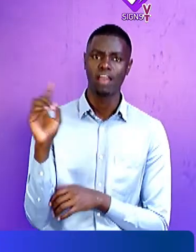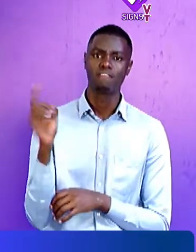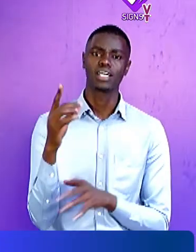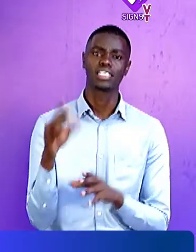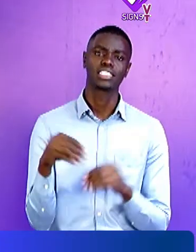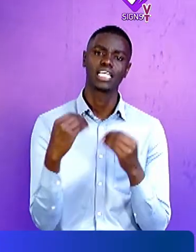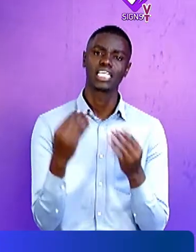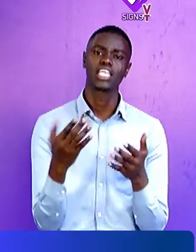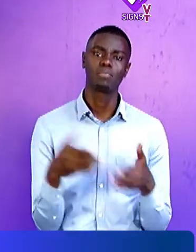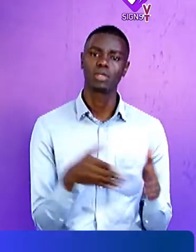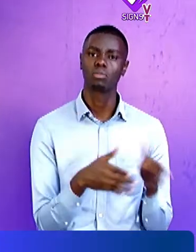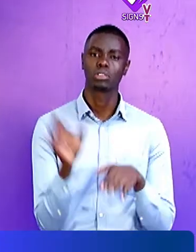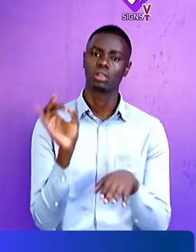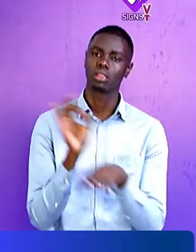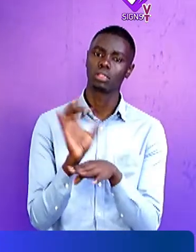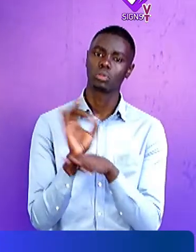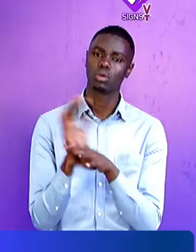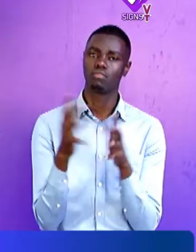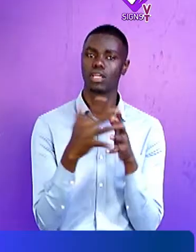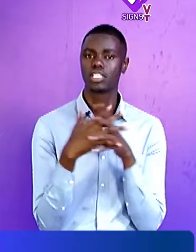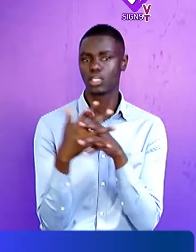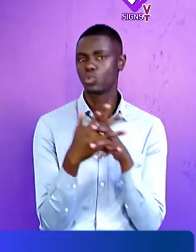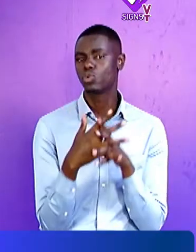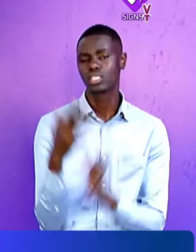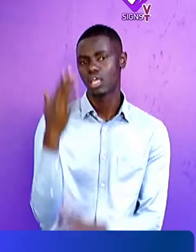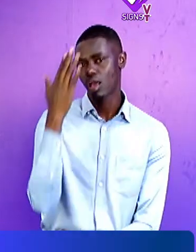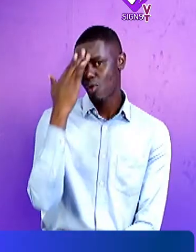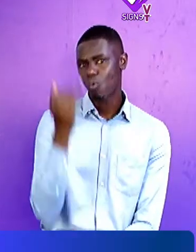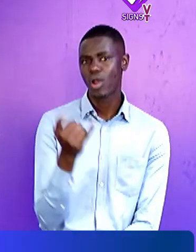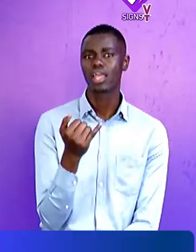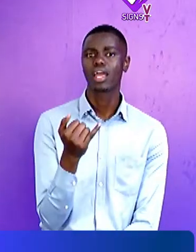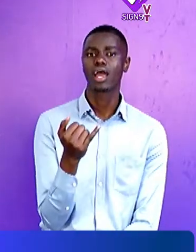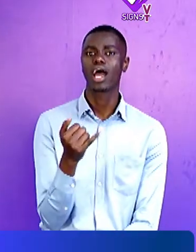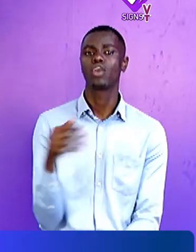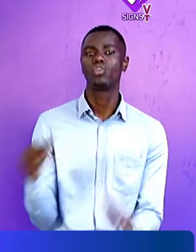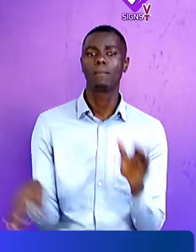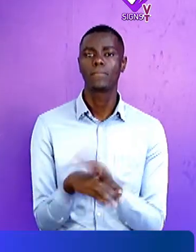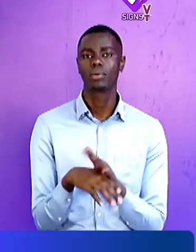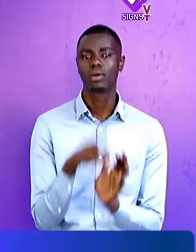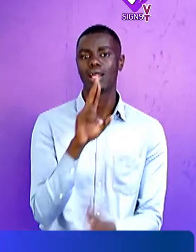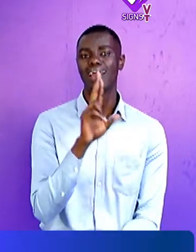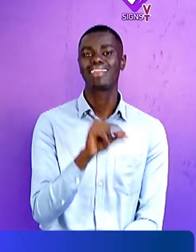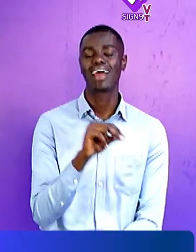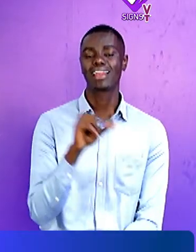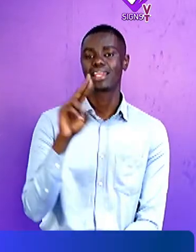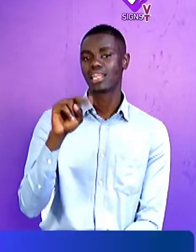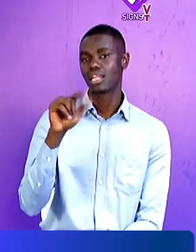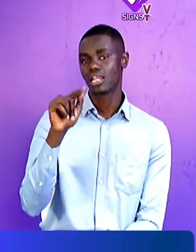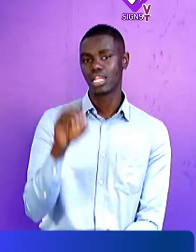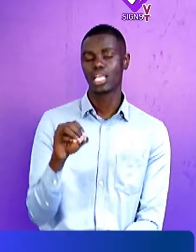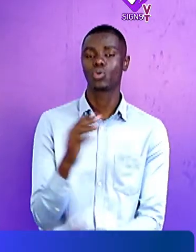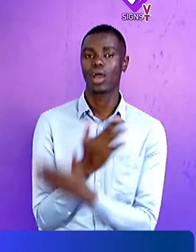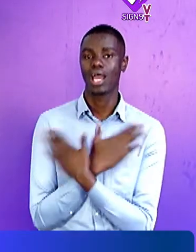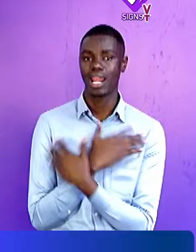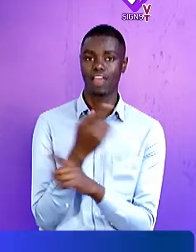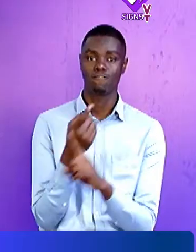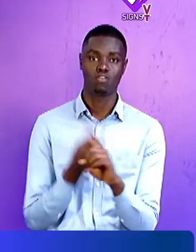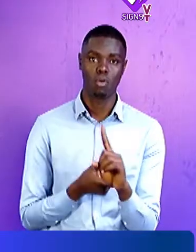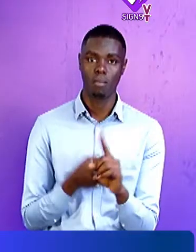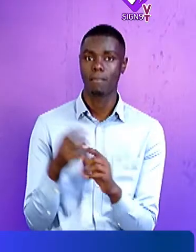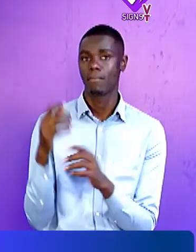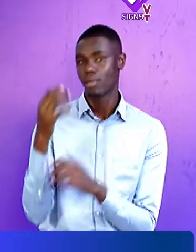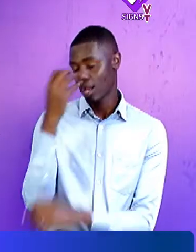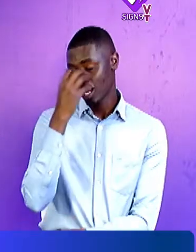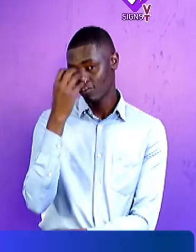this chance to advise the US that why are you scrapping off the non-NATO ally from William